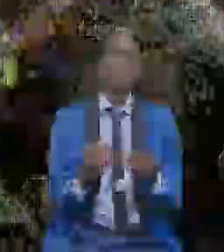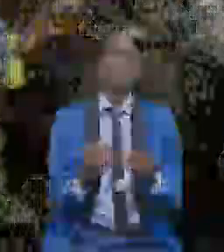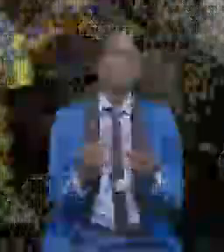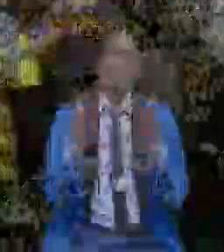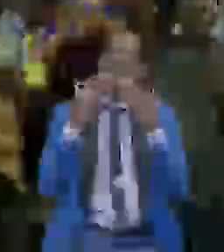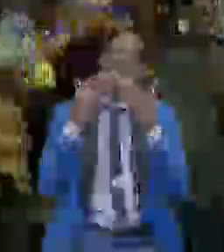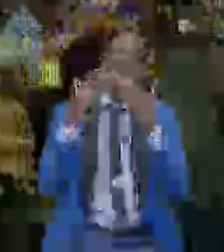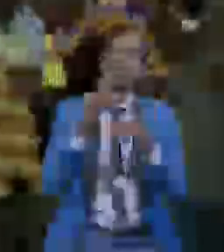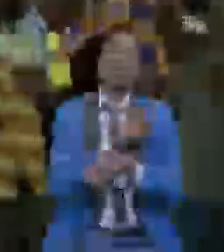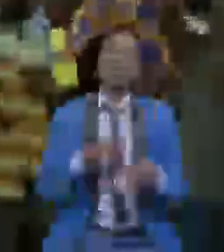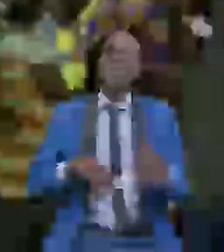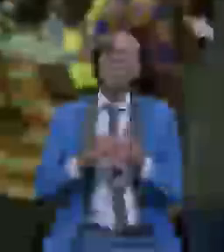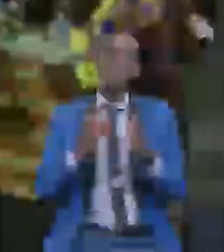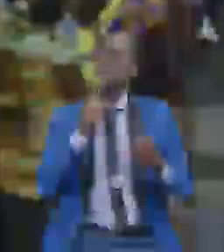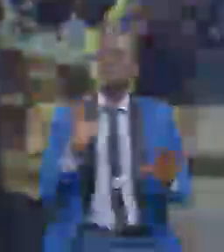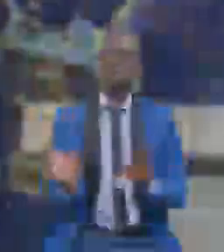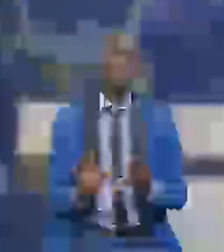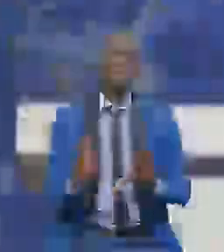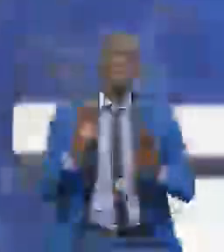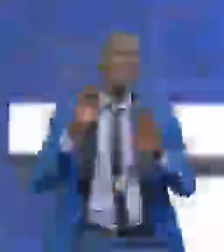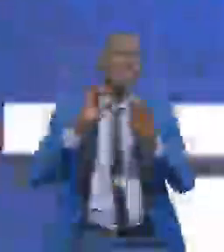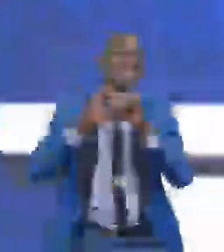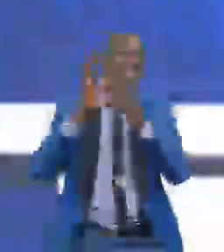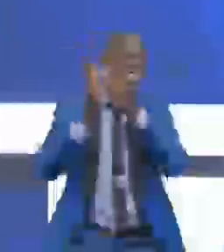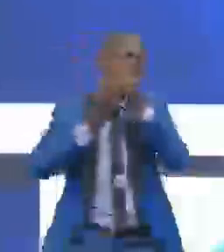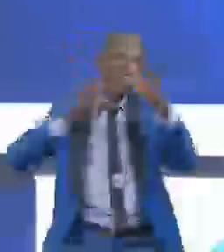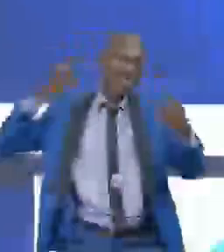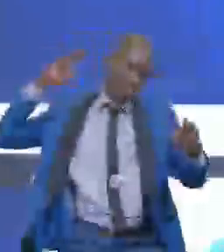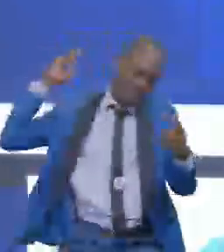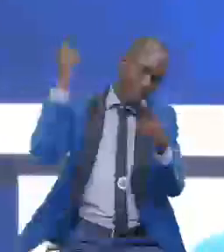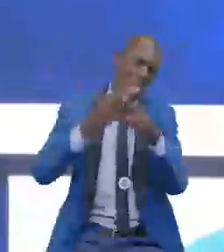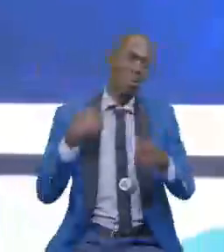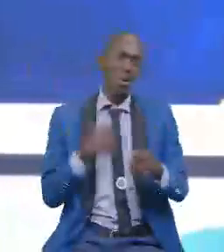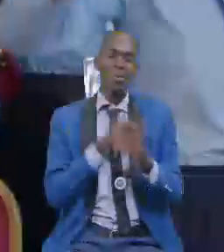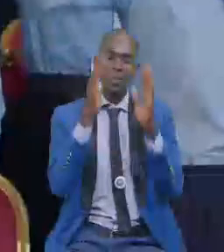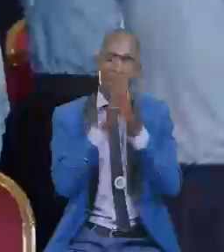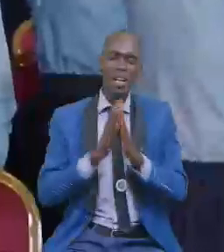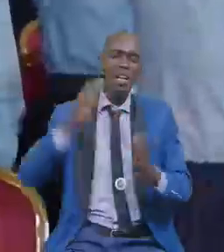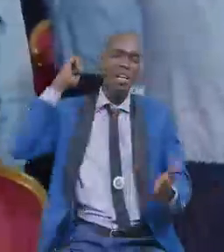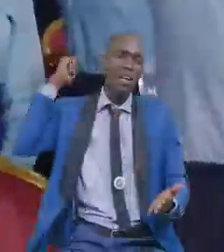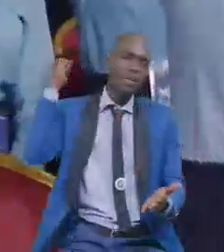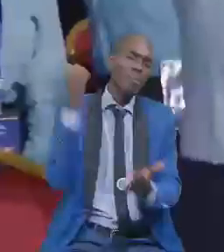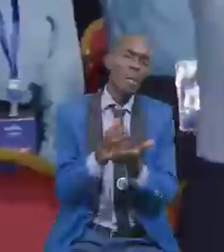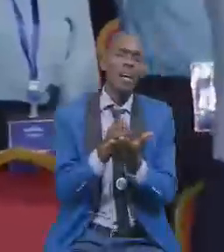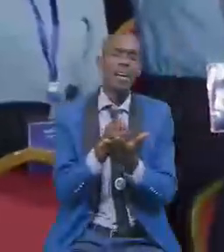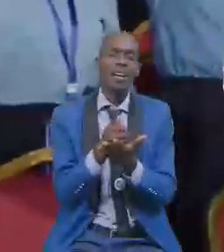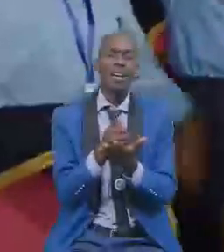It's done. In Jesus' name, we pray.